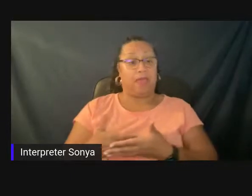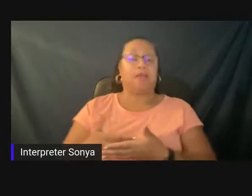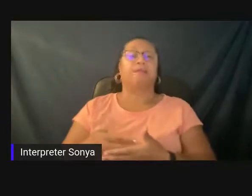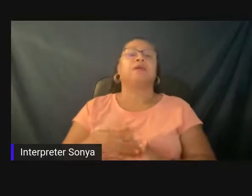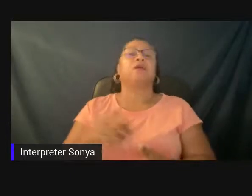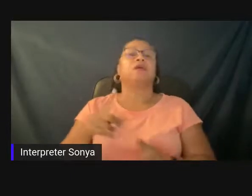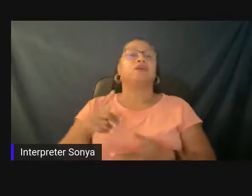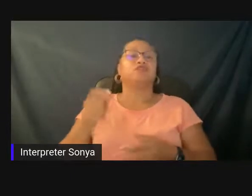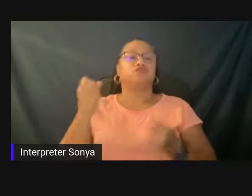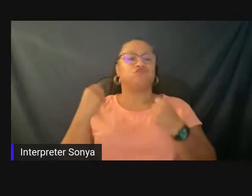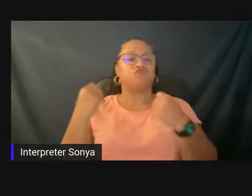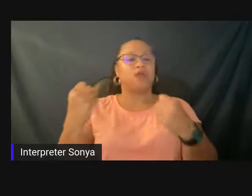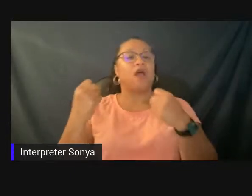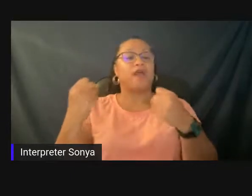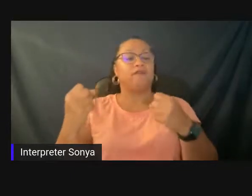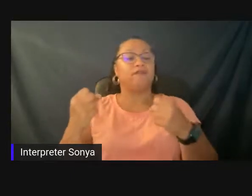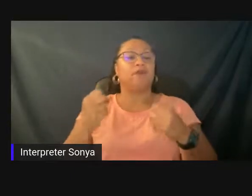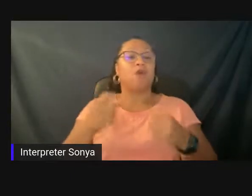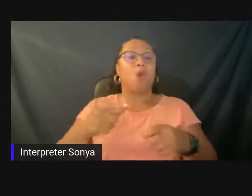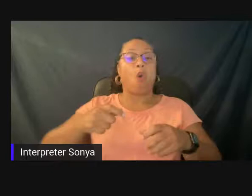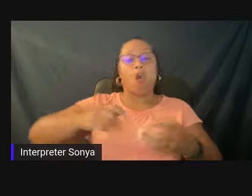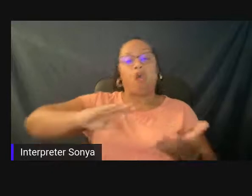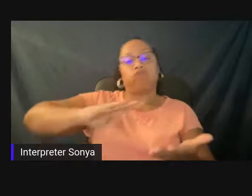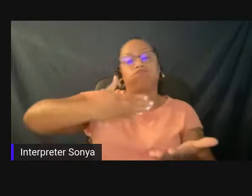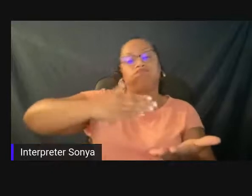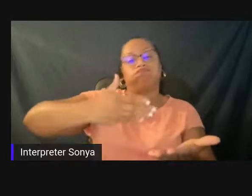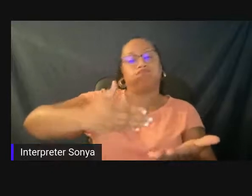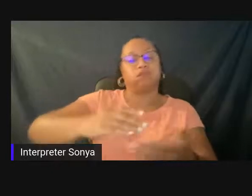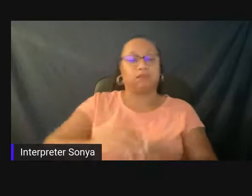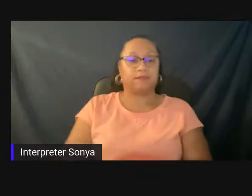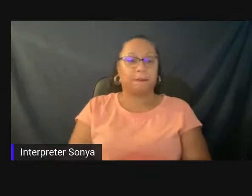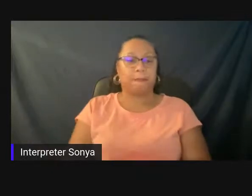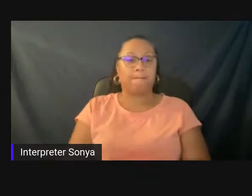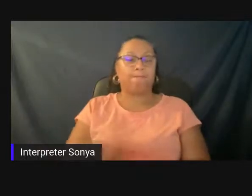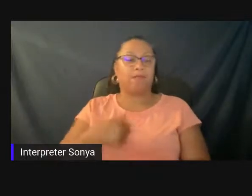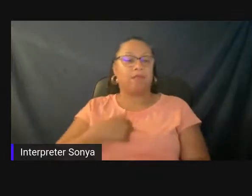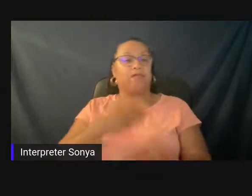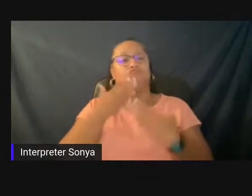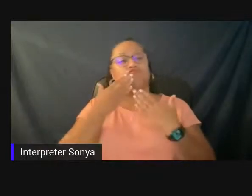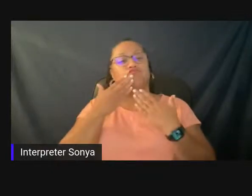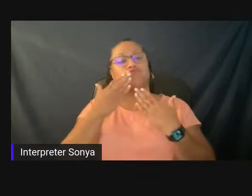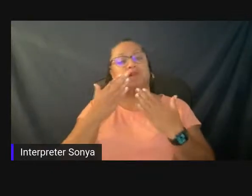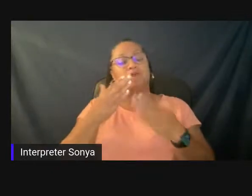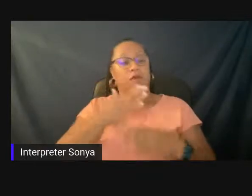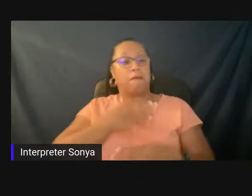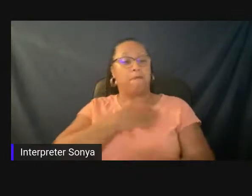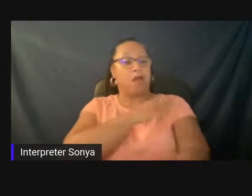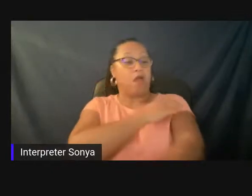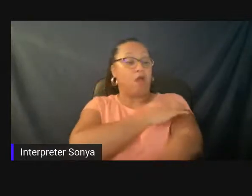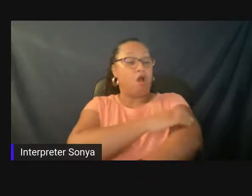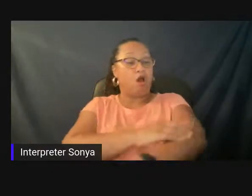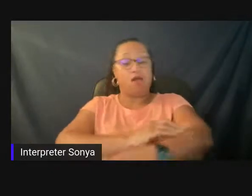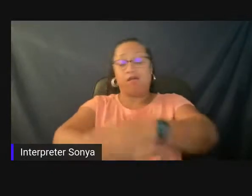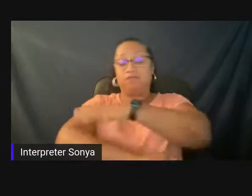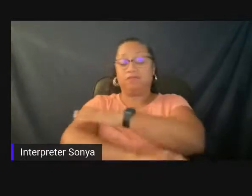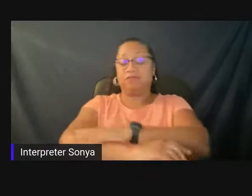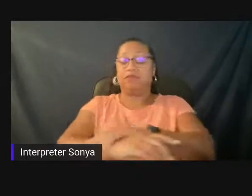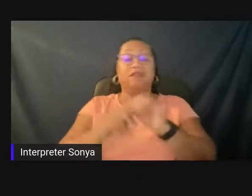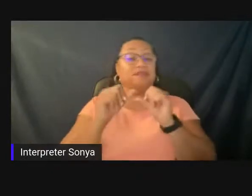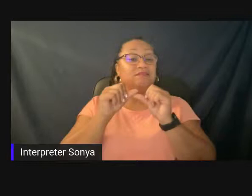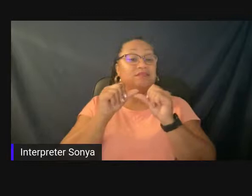a pot in the kitchen. I'm grateful my arms continually do what is asked of